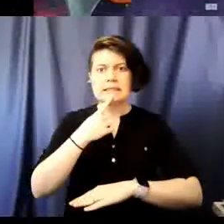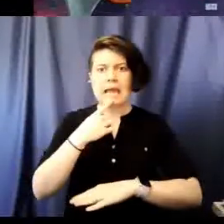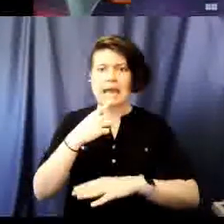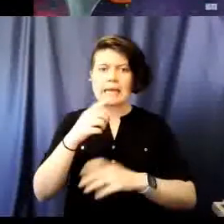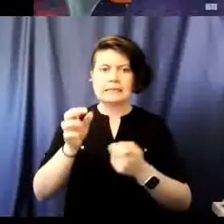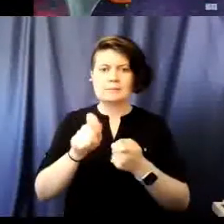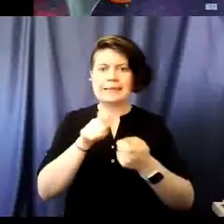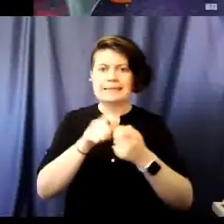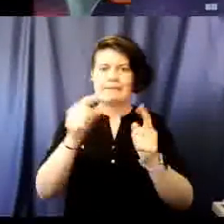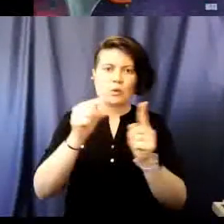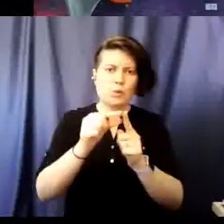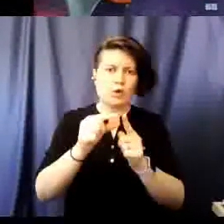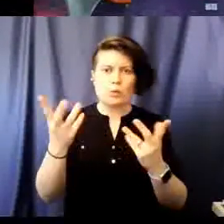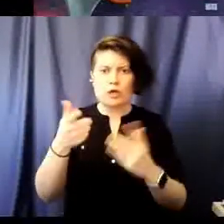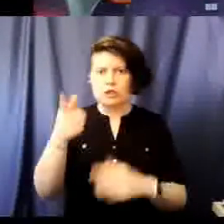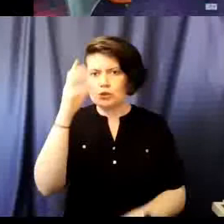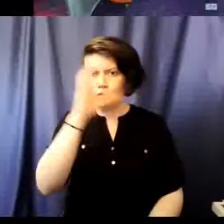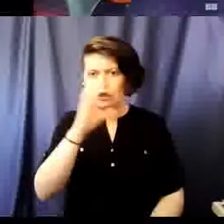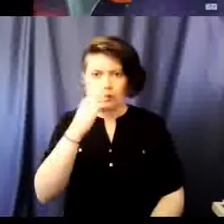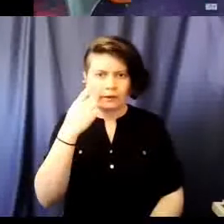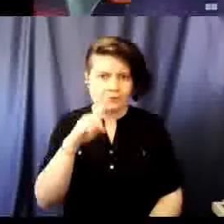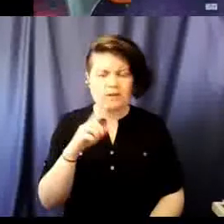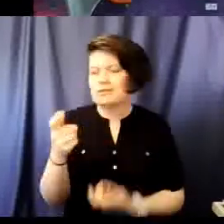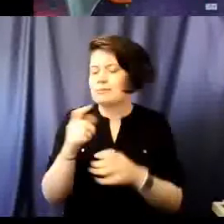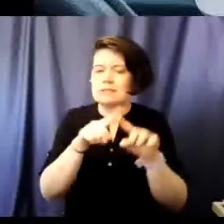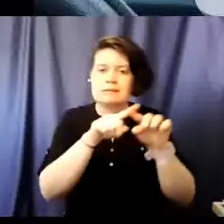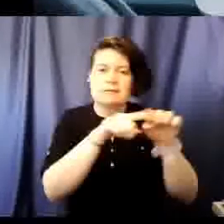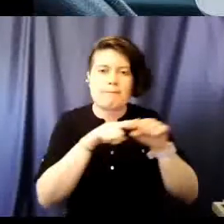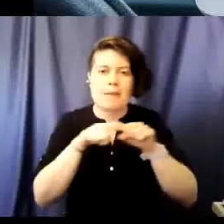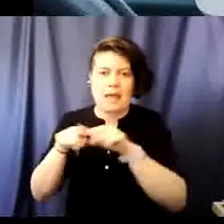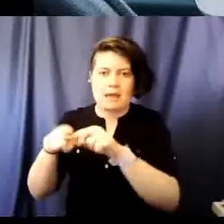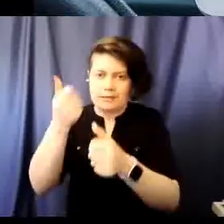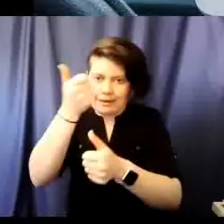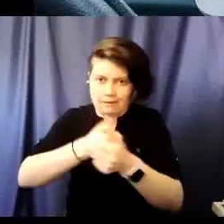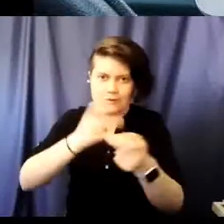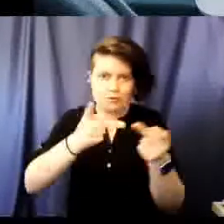It's all going to depend on the individual space.